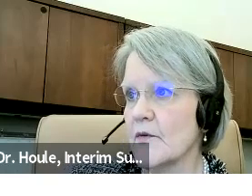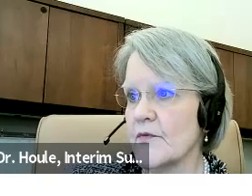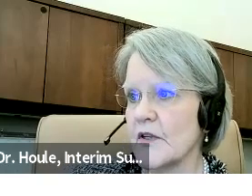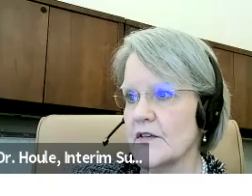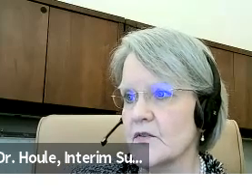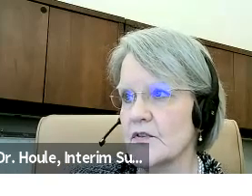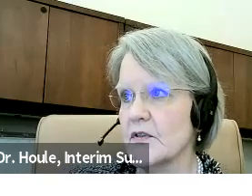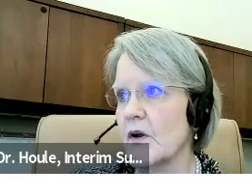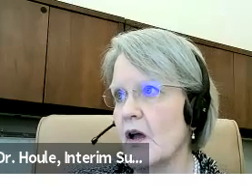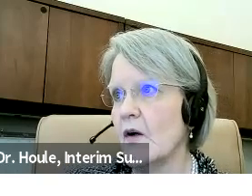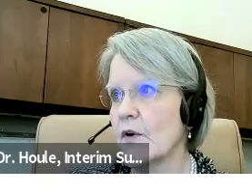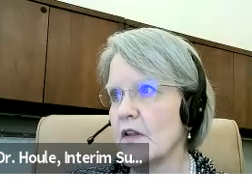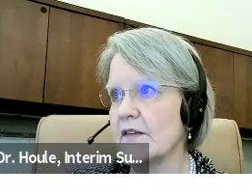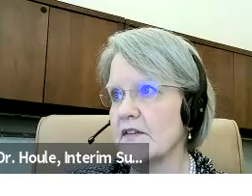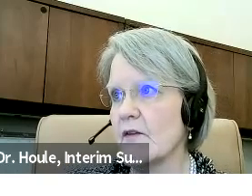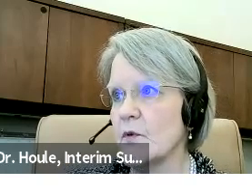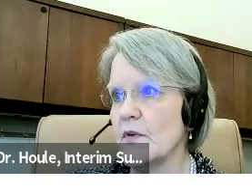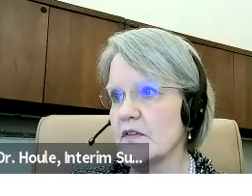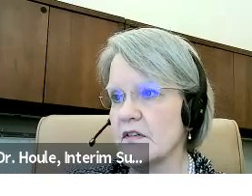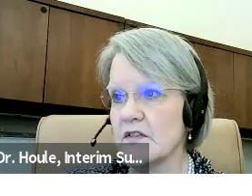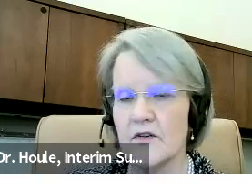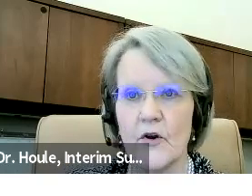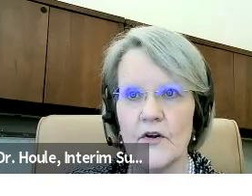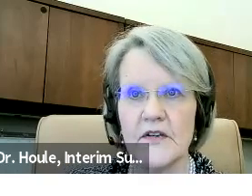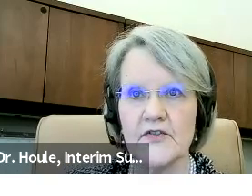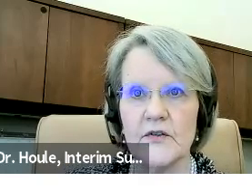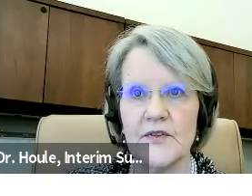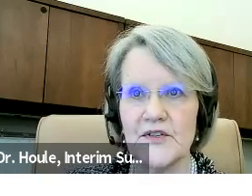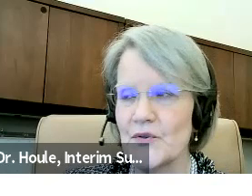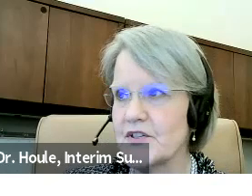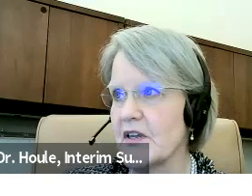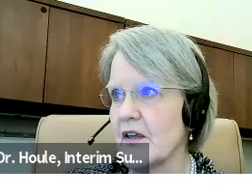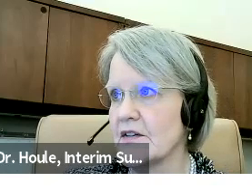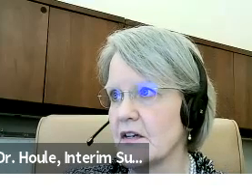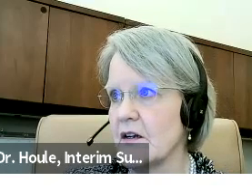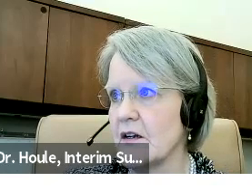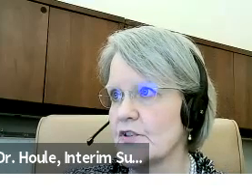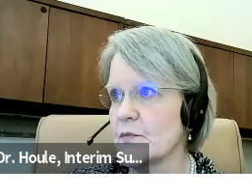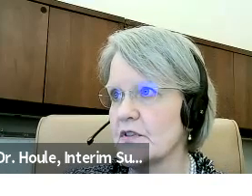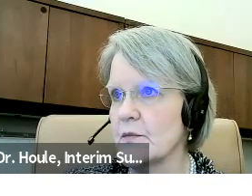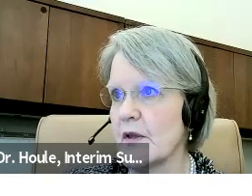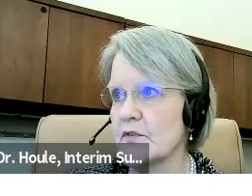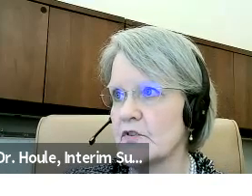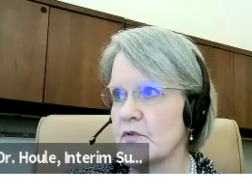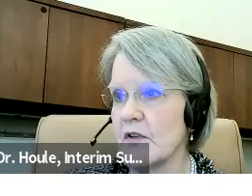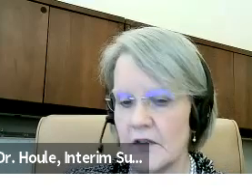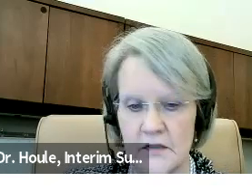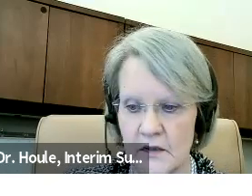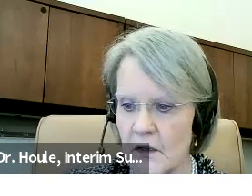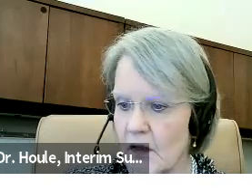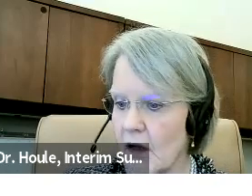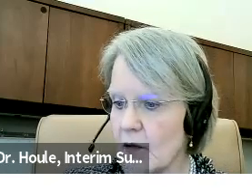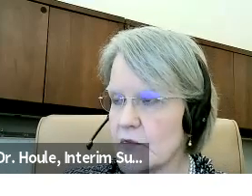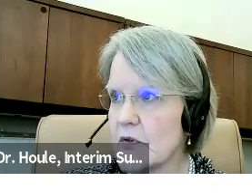from Greenfield High School. So we're glad to have you with us, and it's a good cross section of the district, and we're just pleased to be able to do